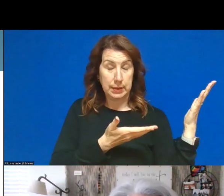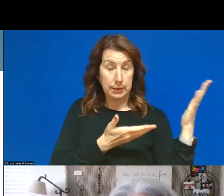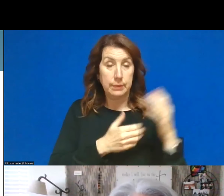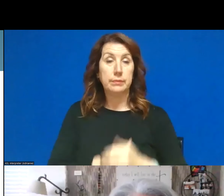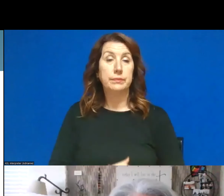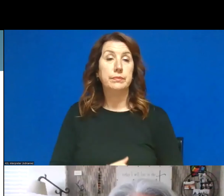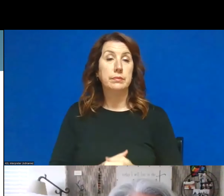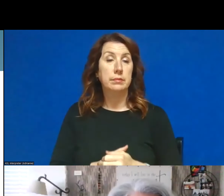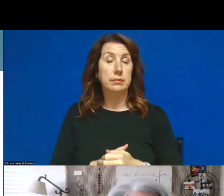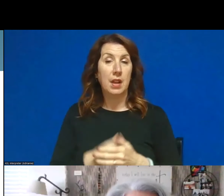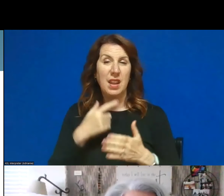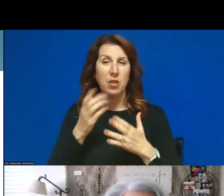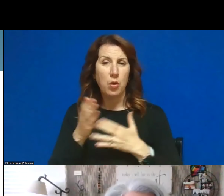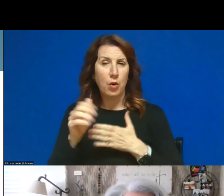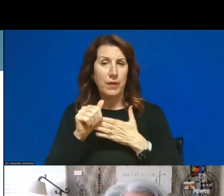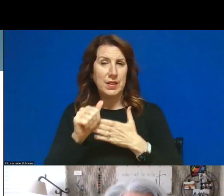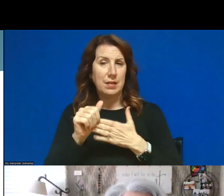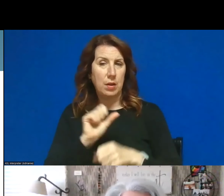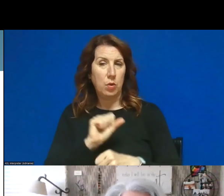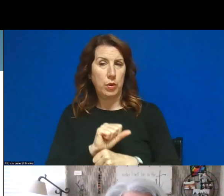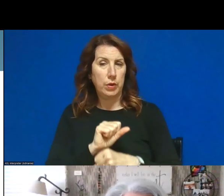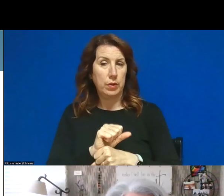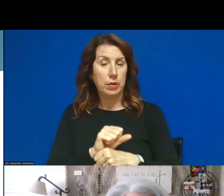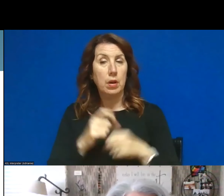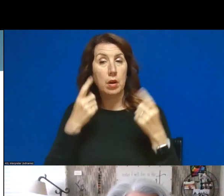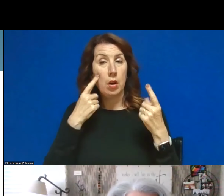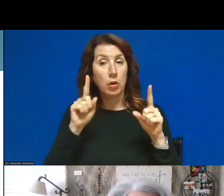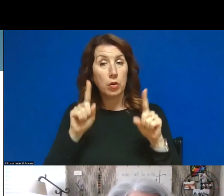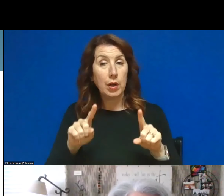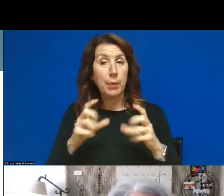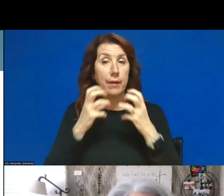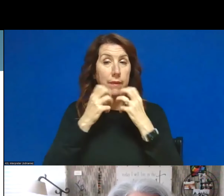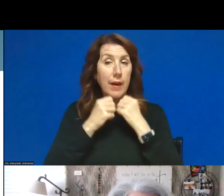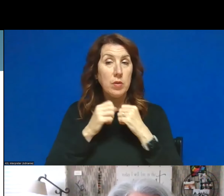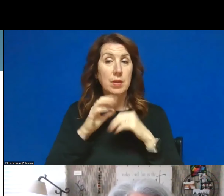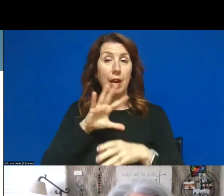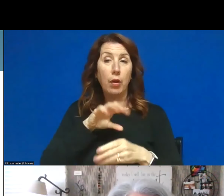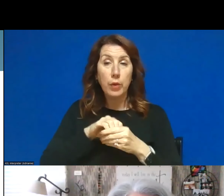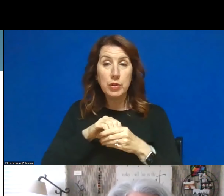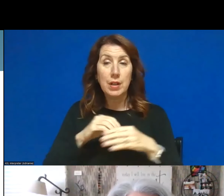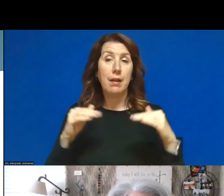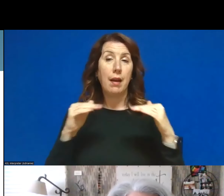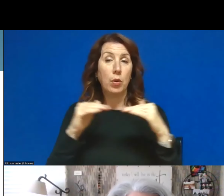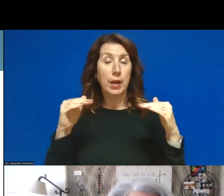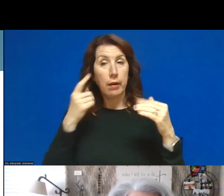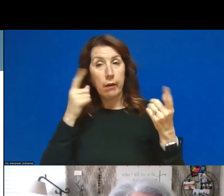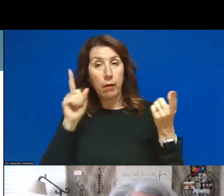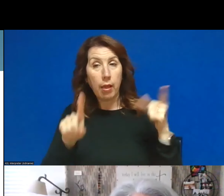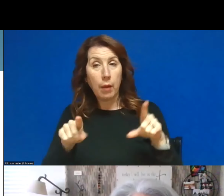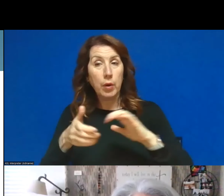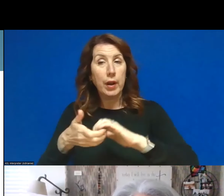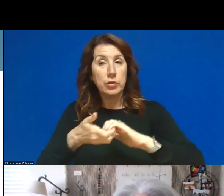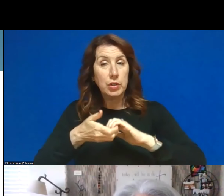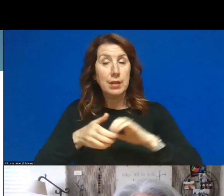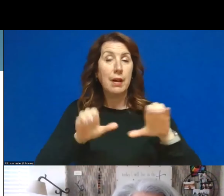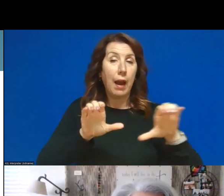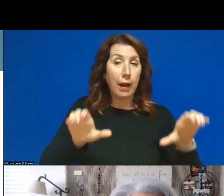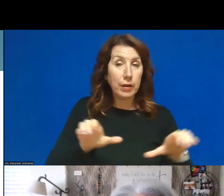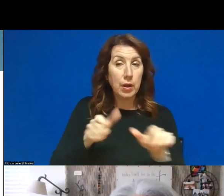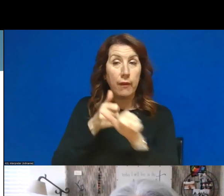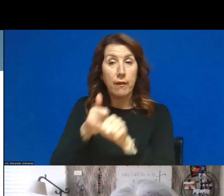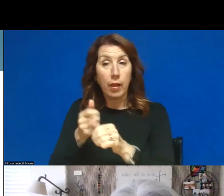through facilitated work. Our agreed upon values are inclusion, equity, collaboration, action, and follow